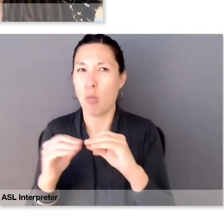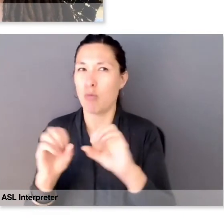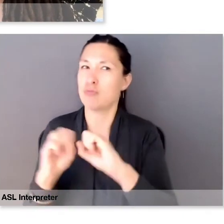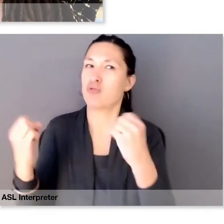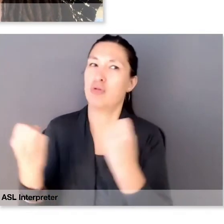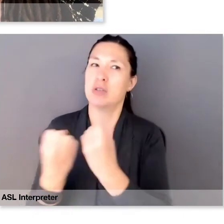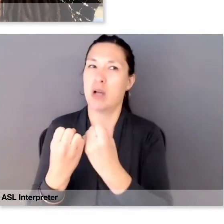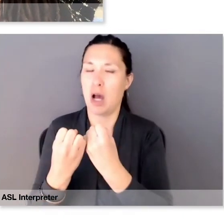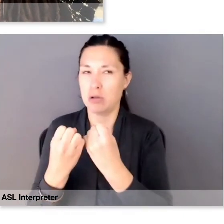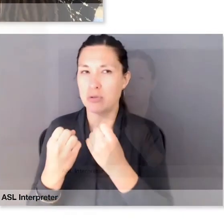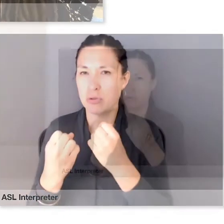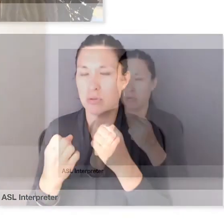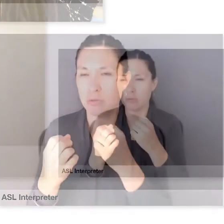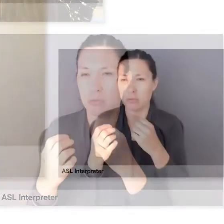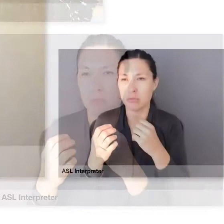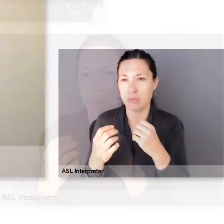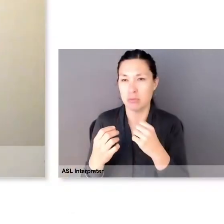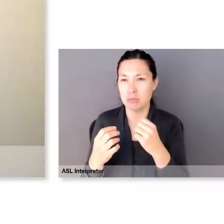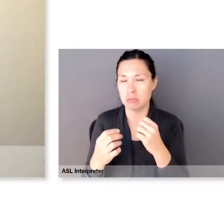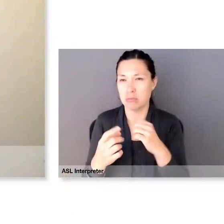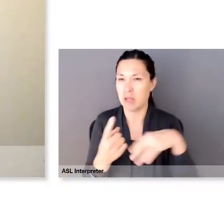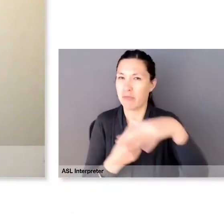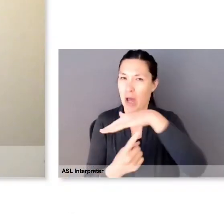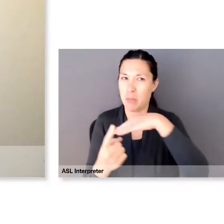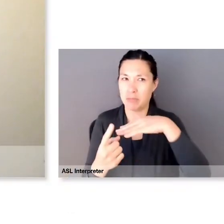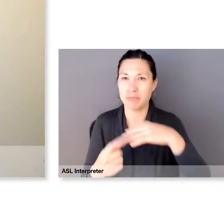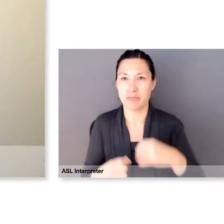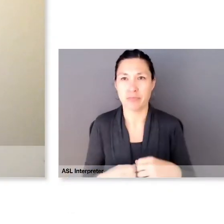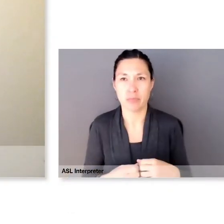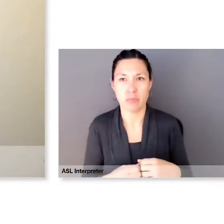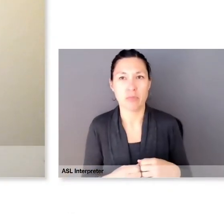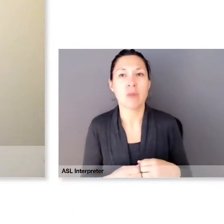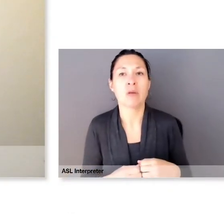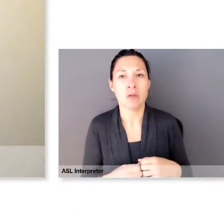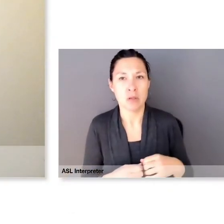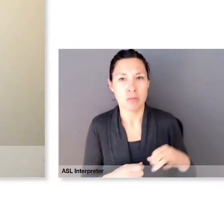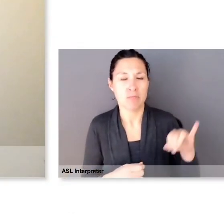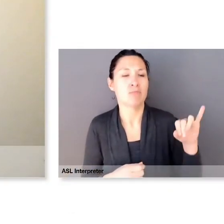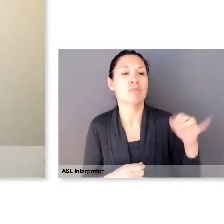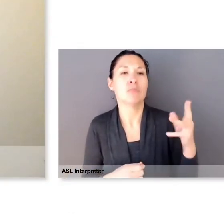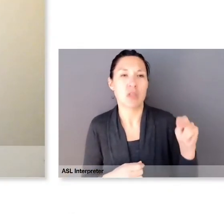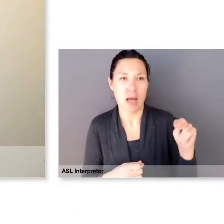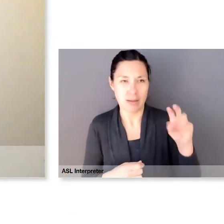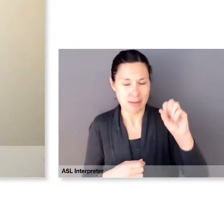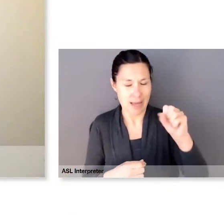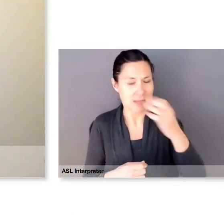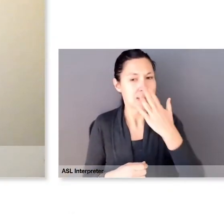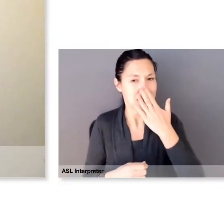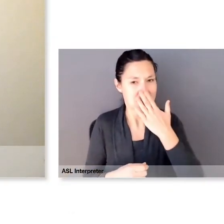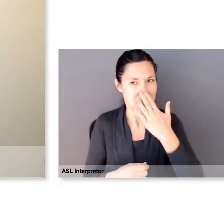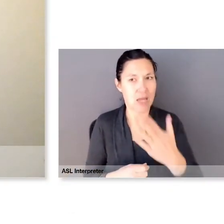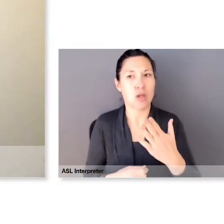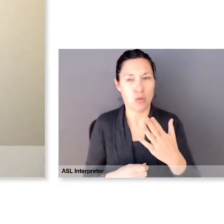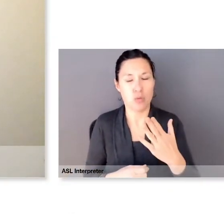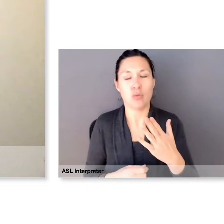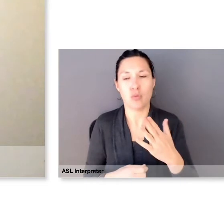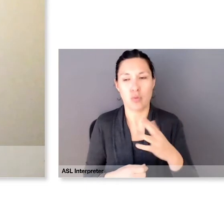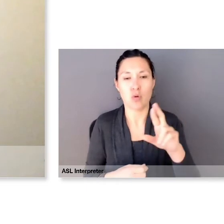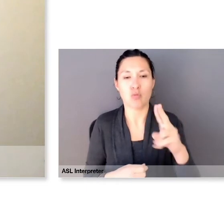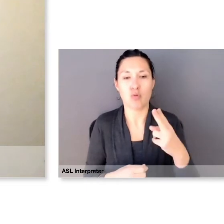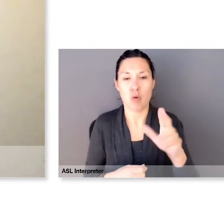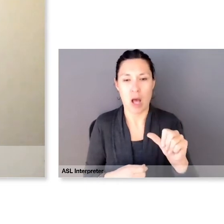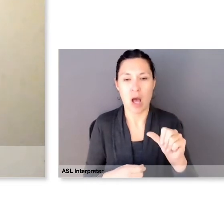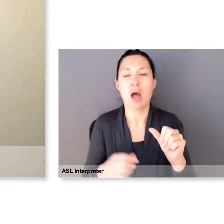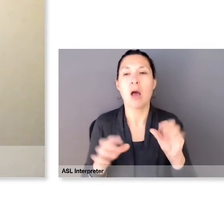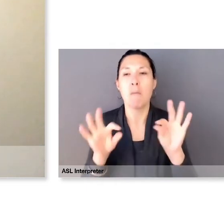Sure. Yeah. And thanks for that, those points, and thanks, Ruha, for the I think that's those are very important things to keep in mind, that there